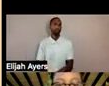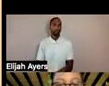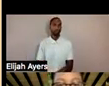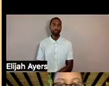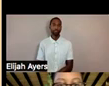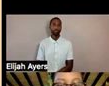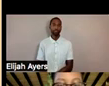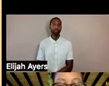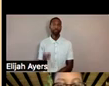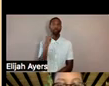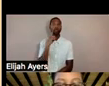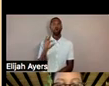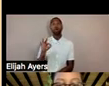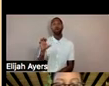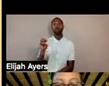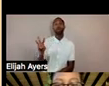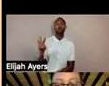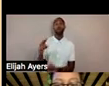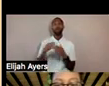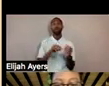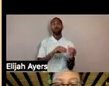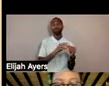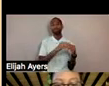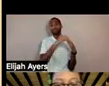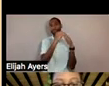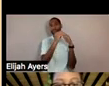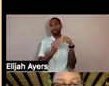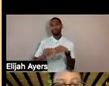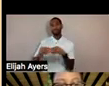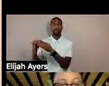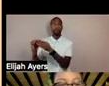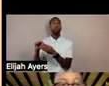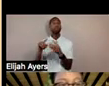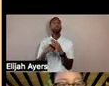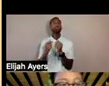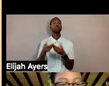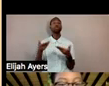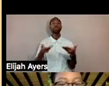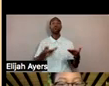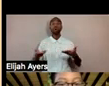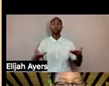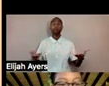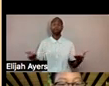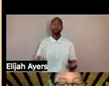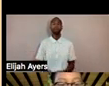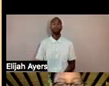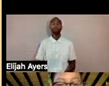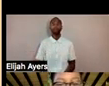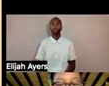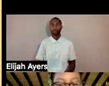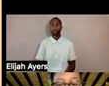For our flow, we're starting off with this welcome. We will have